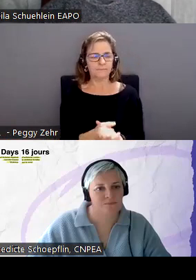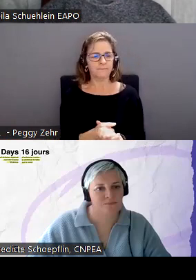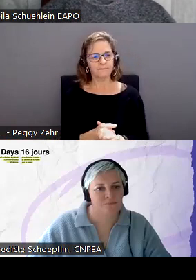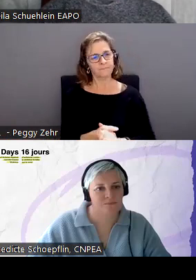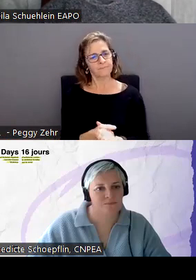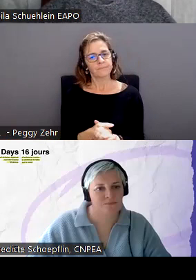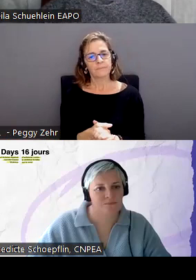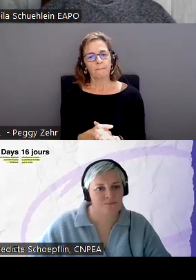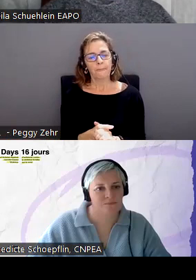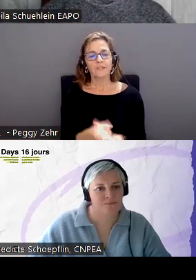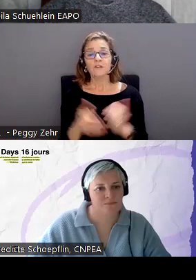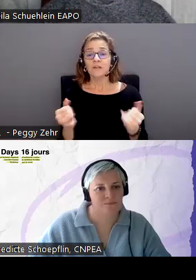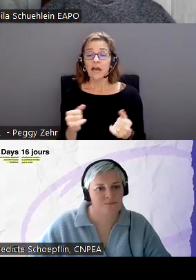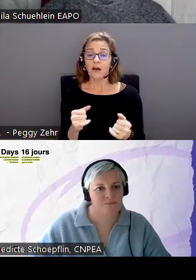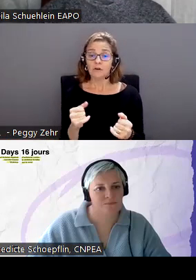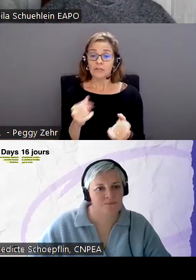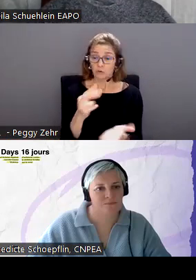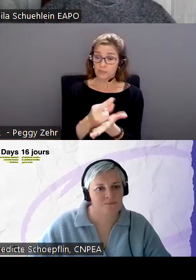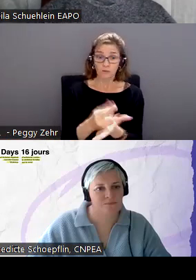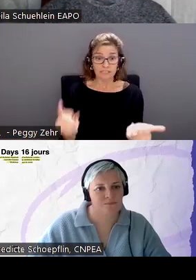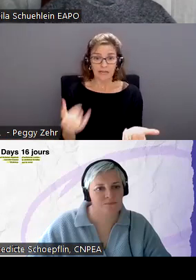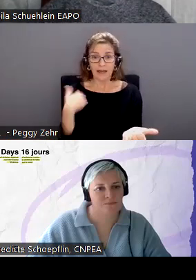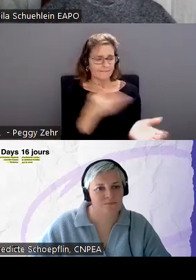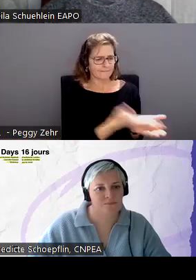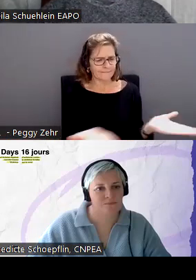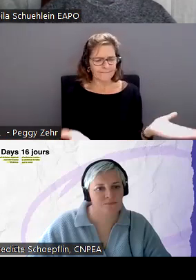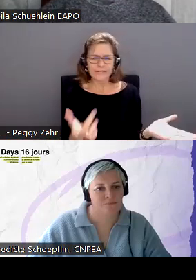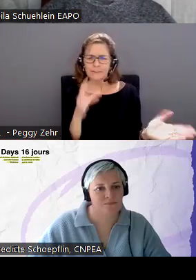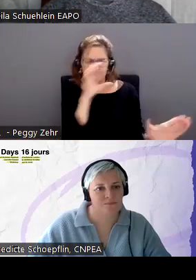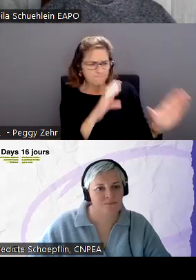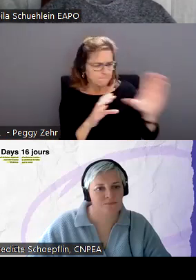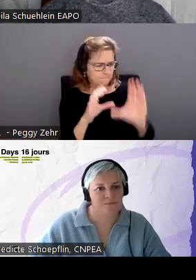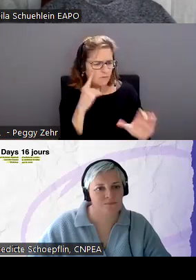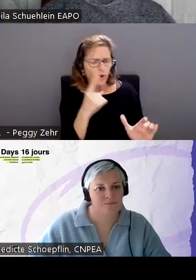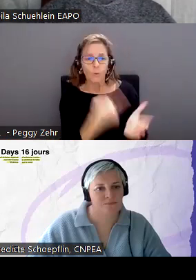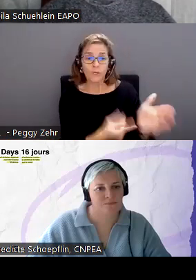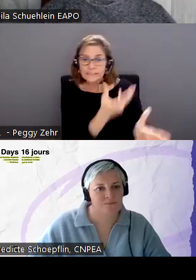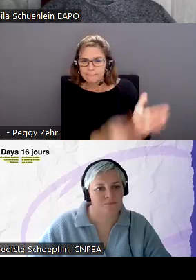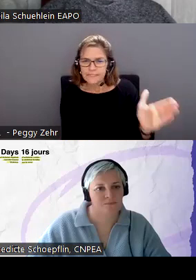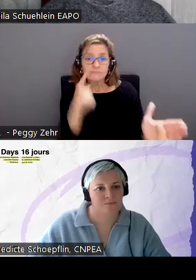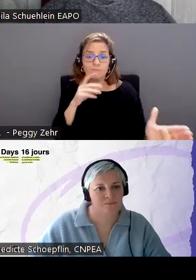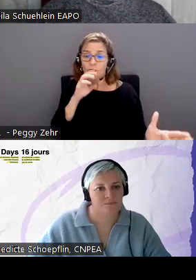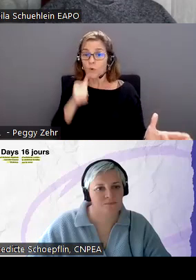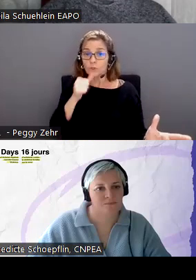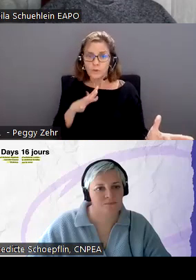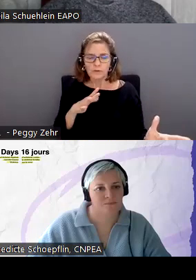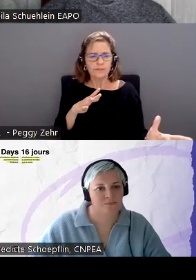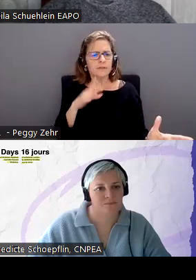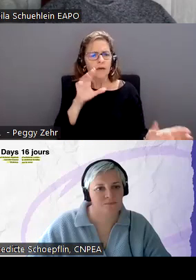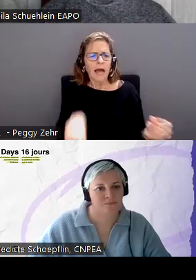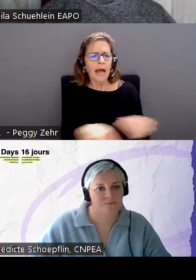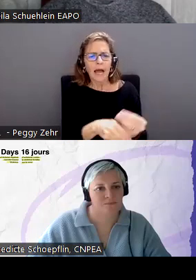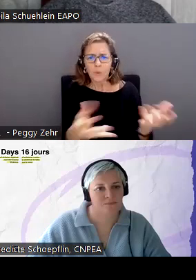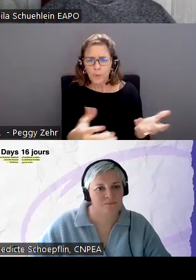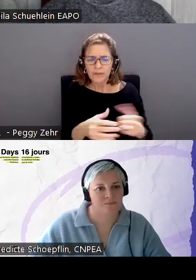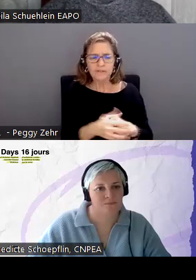the existing resources about what's missing for older women. What else might we be able to contribute? Where are the best